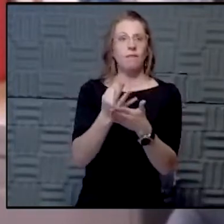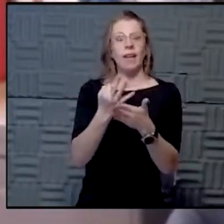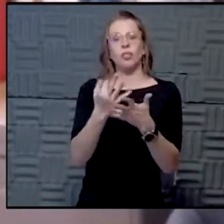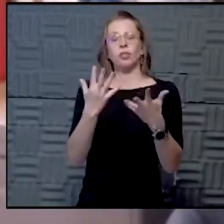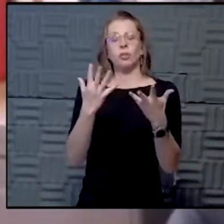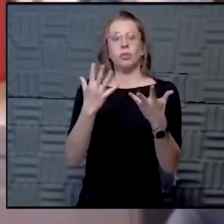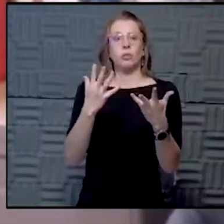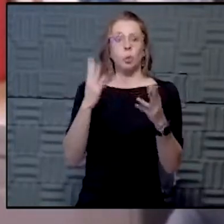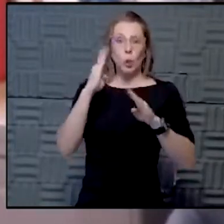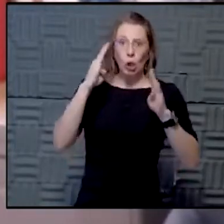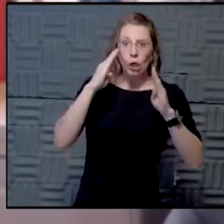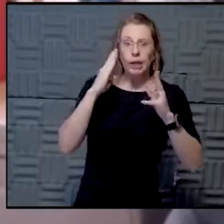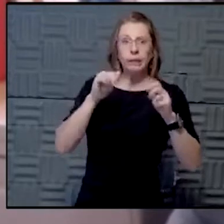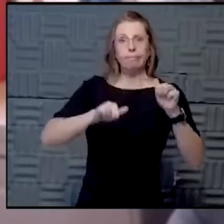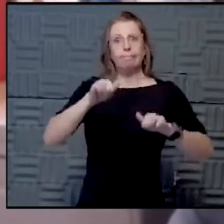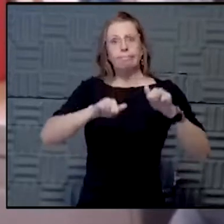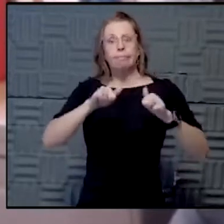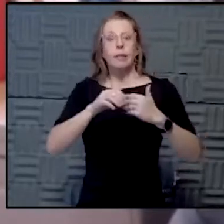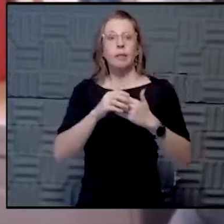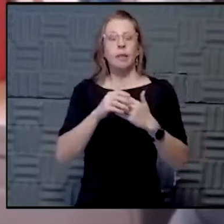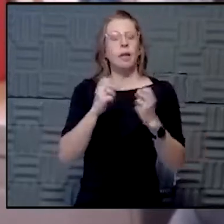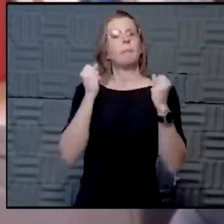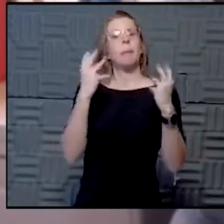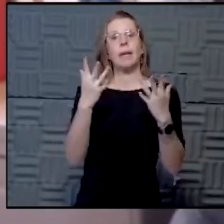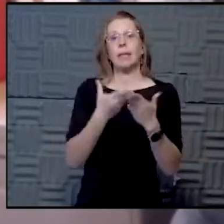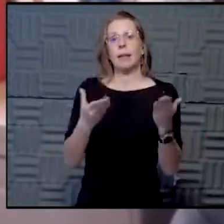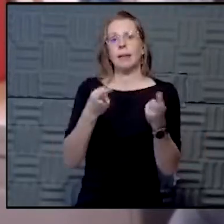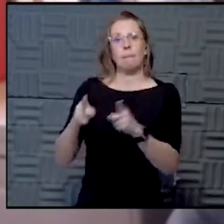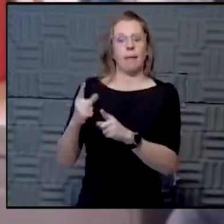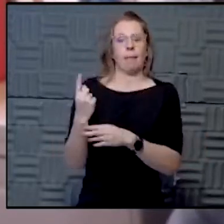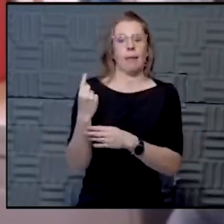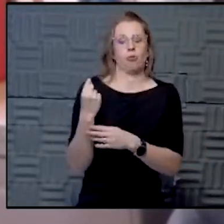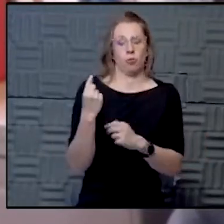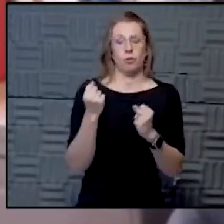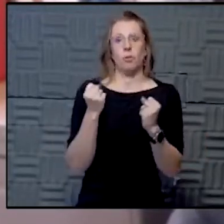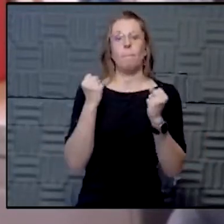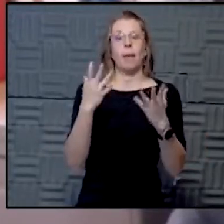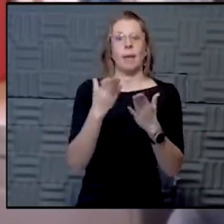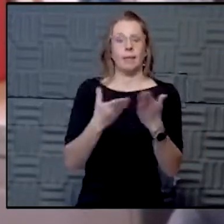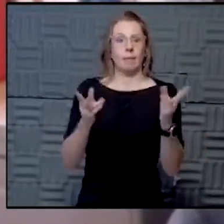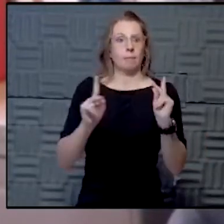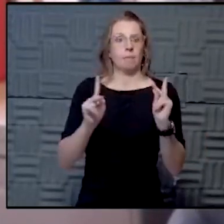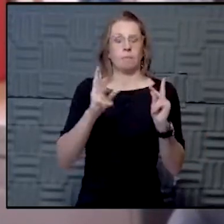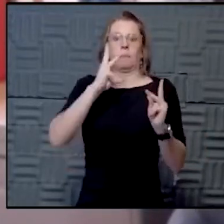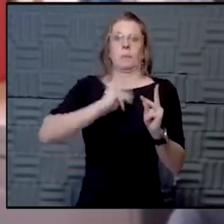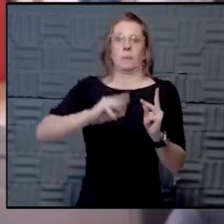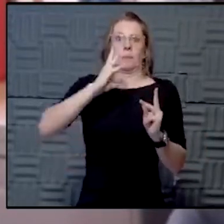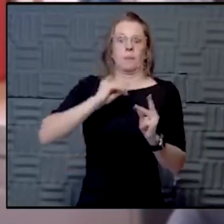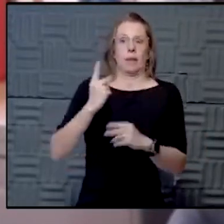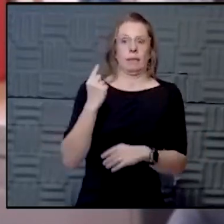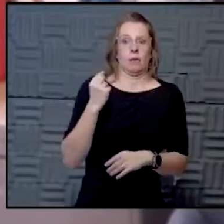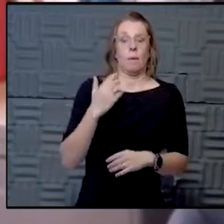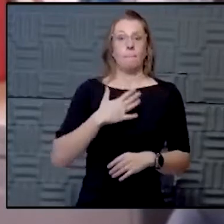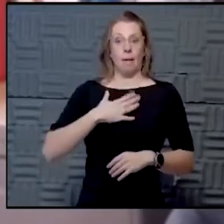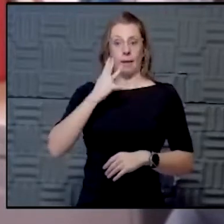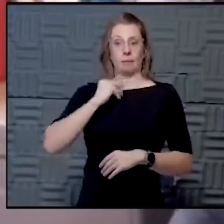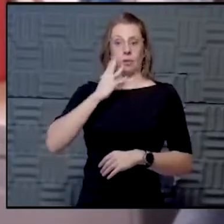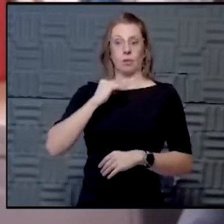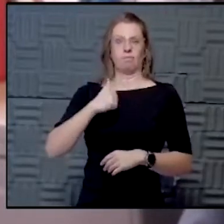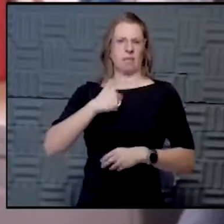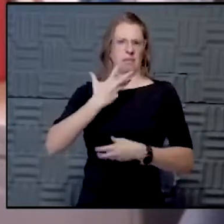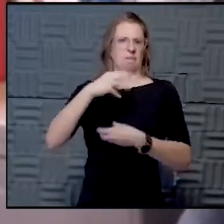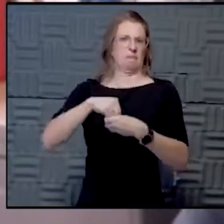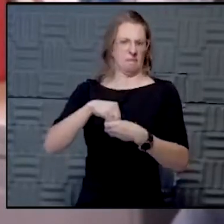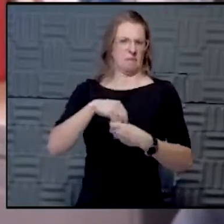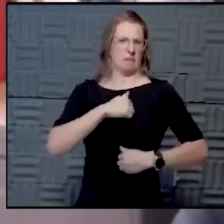unrest and uncertainty. So there was a whole lot that were really thrown at them. And really, my experience as a veteran